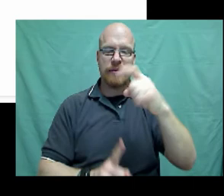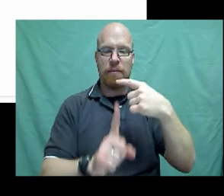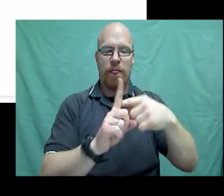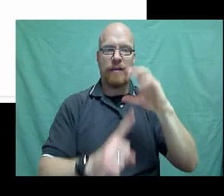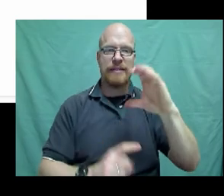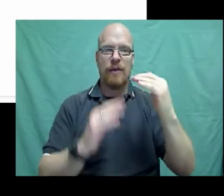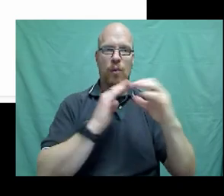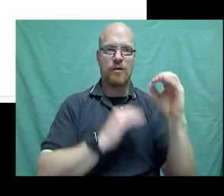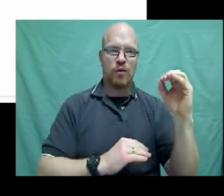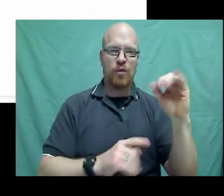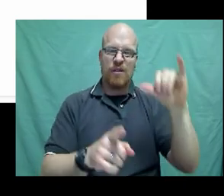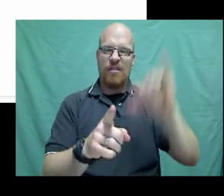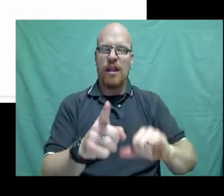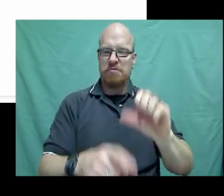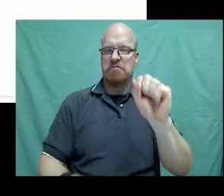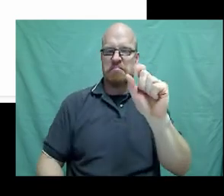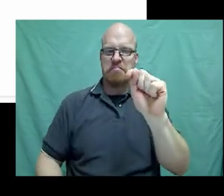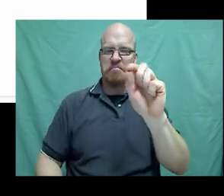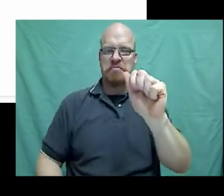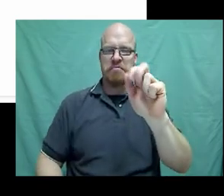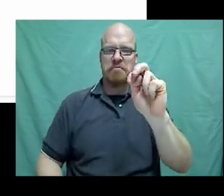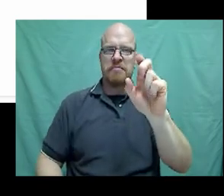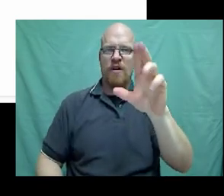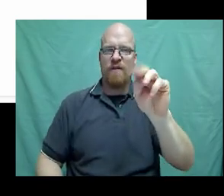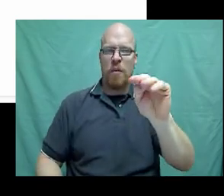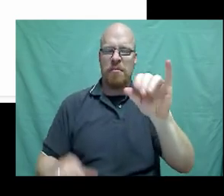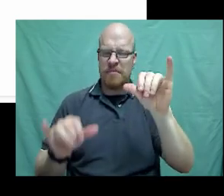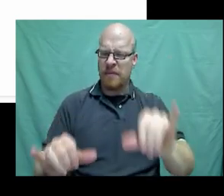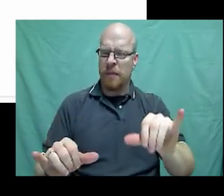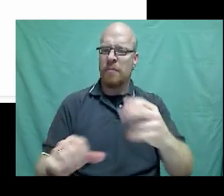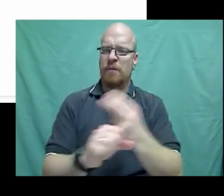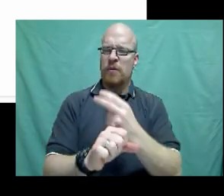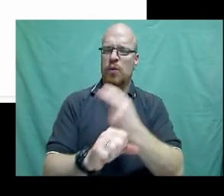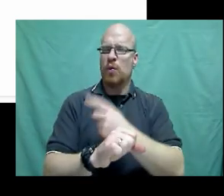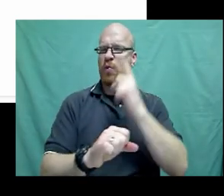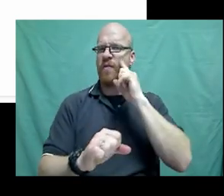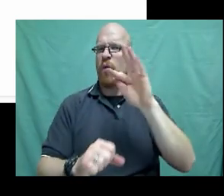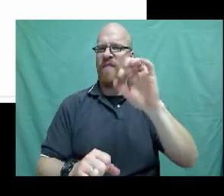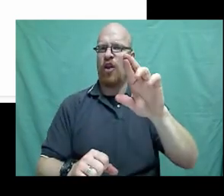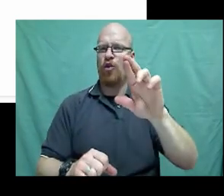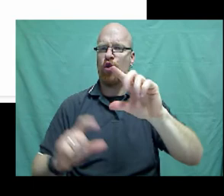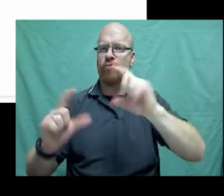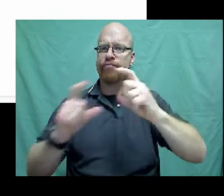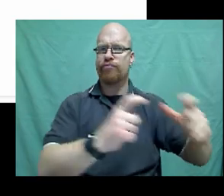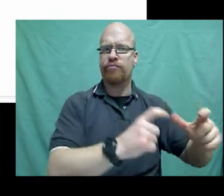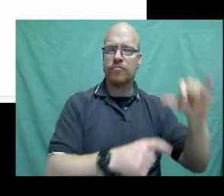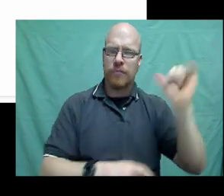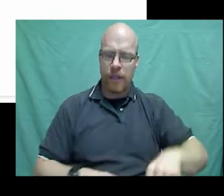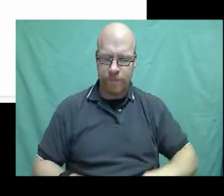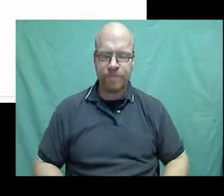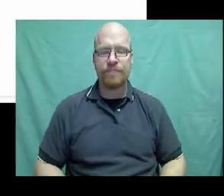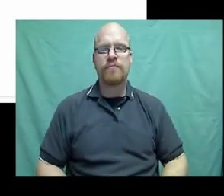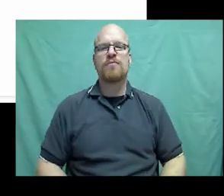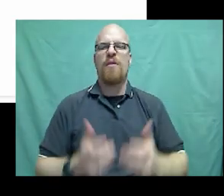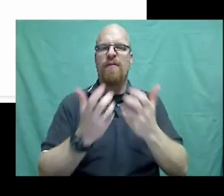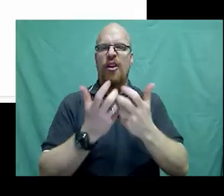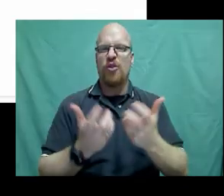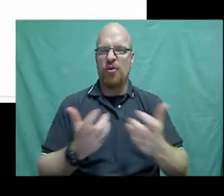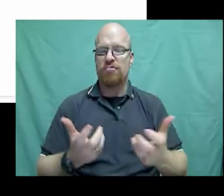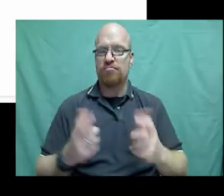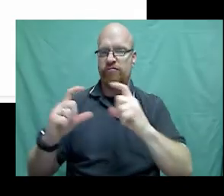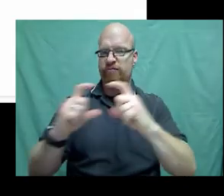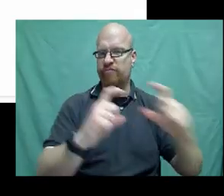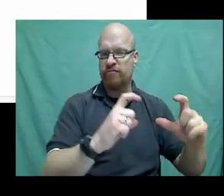ax squared plus bx plus c equals 0. This is standard form. It's the one we've used for factoring